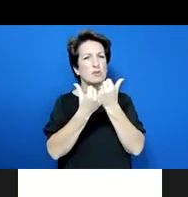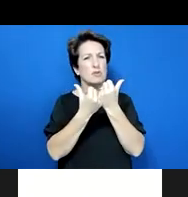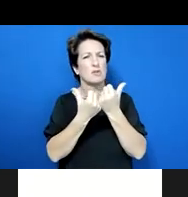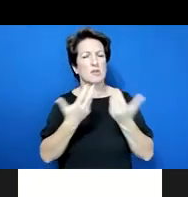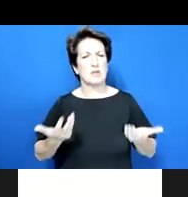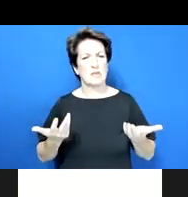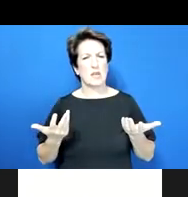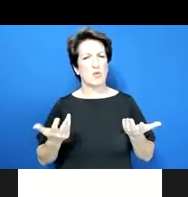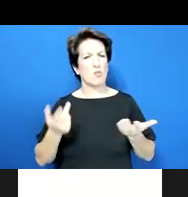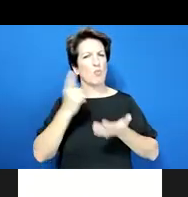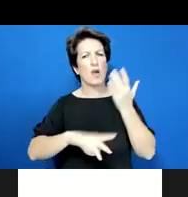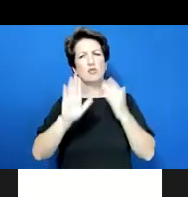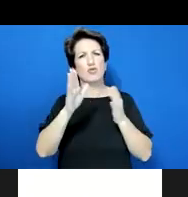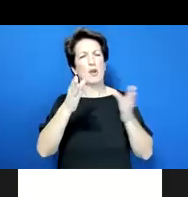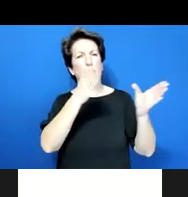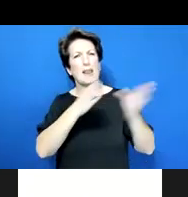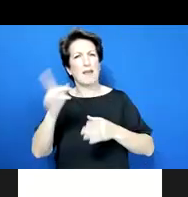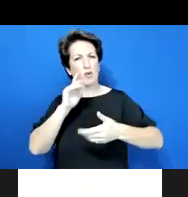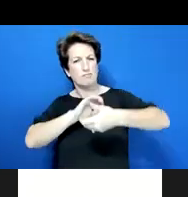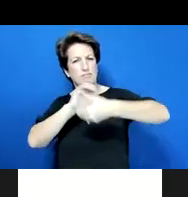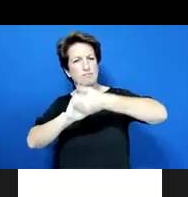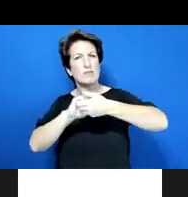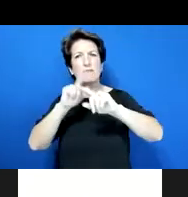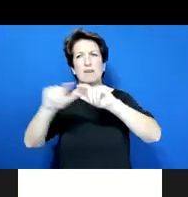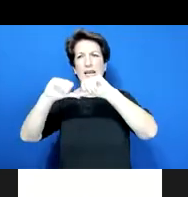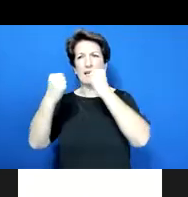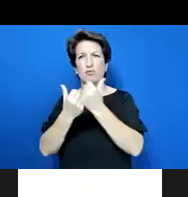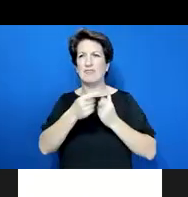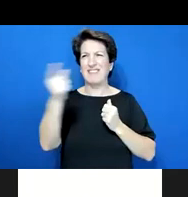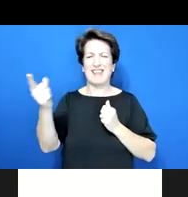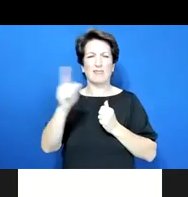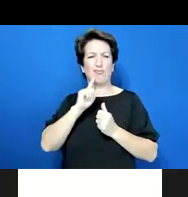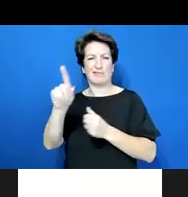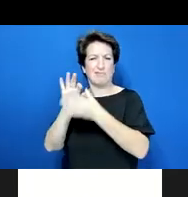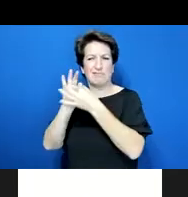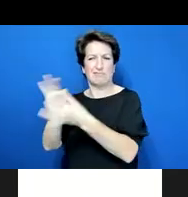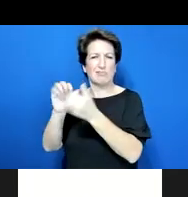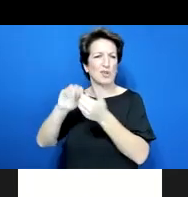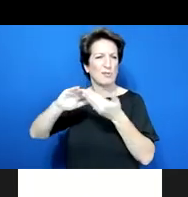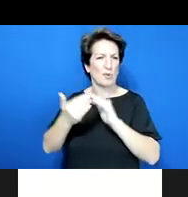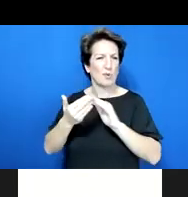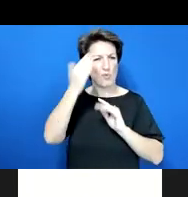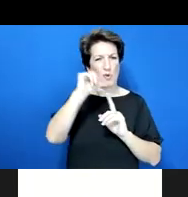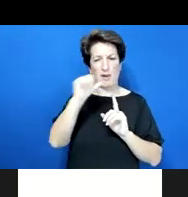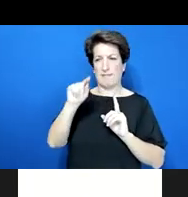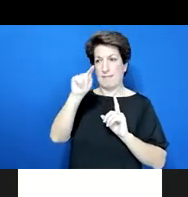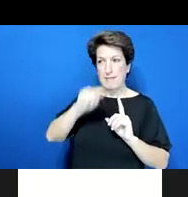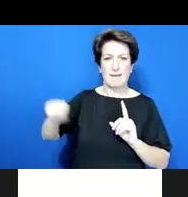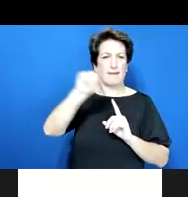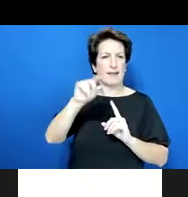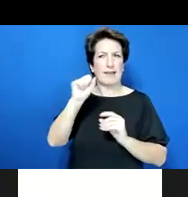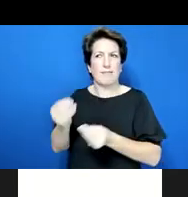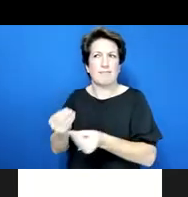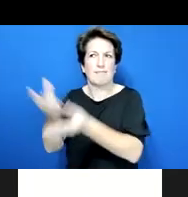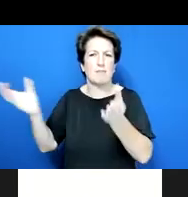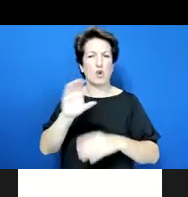is the plan to like build synergy with agencies that actually have community connections in order to distribute COVID